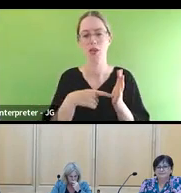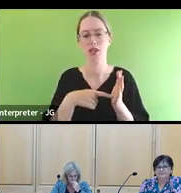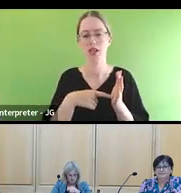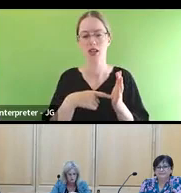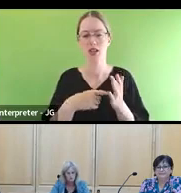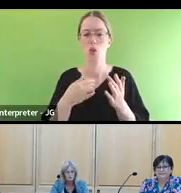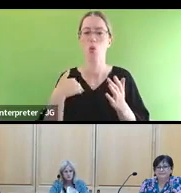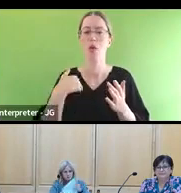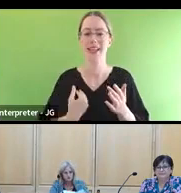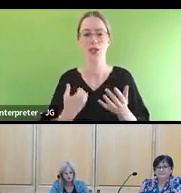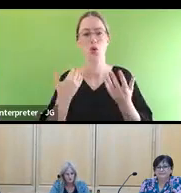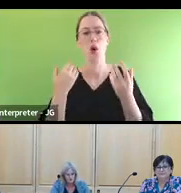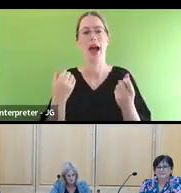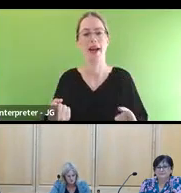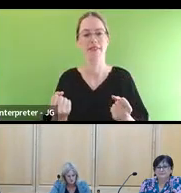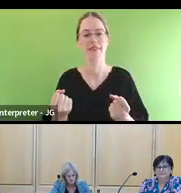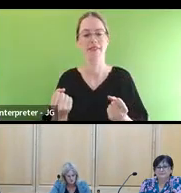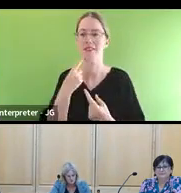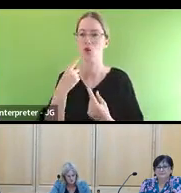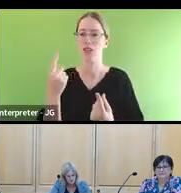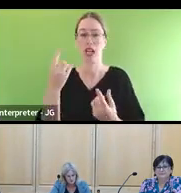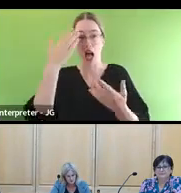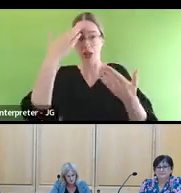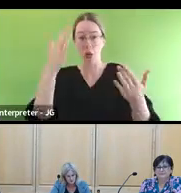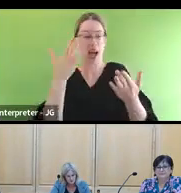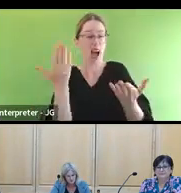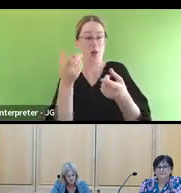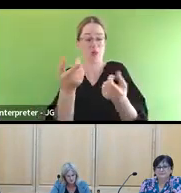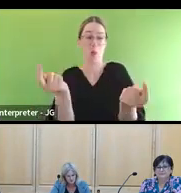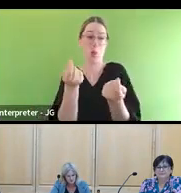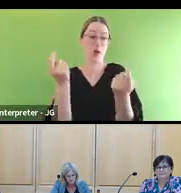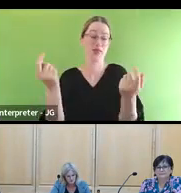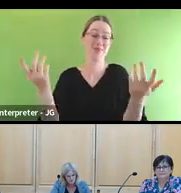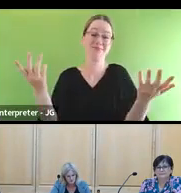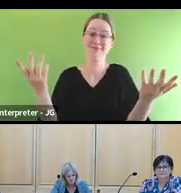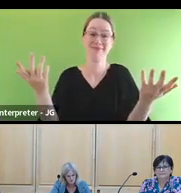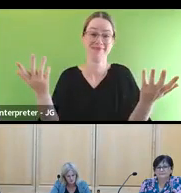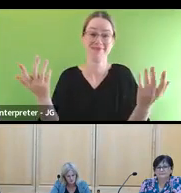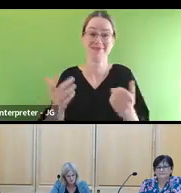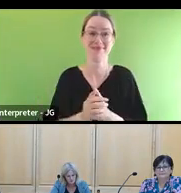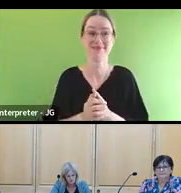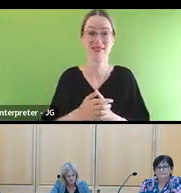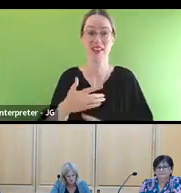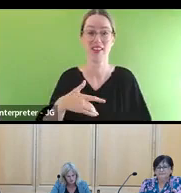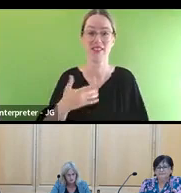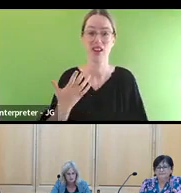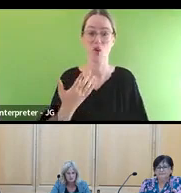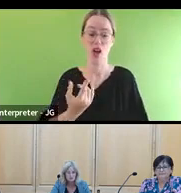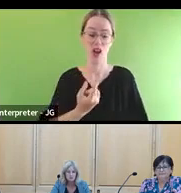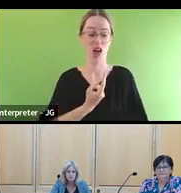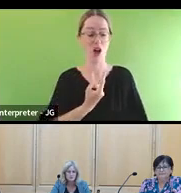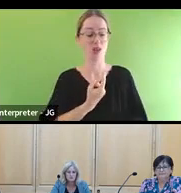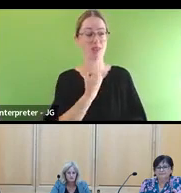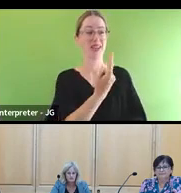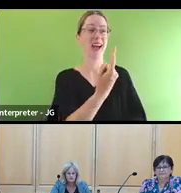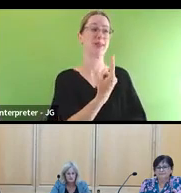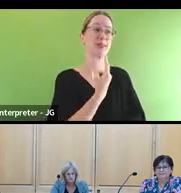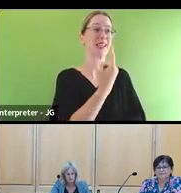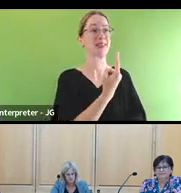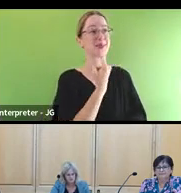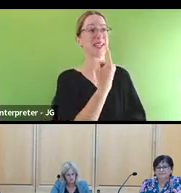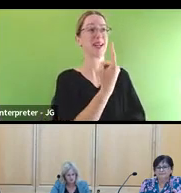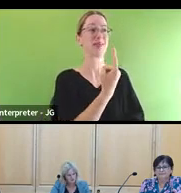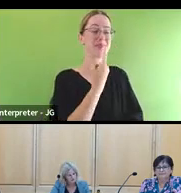have that voice. And I don't know how you're going to find it, because, I'm feeling like a lone voice down here at